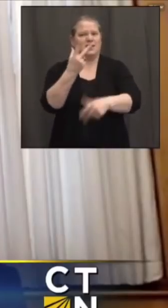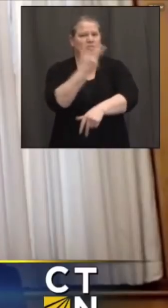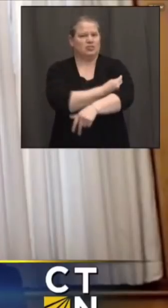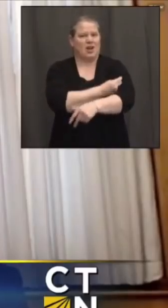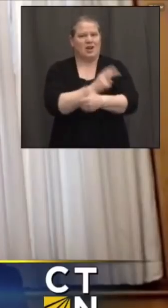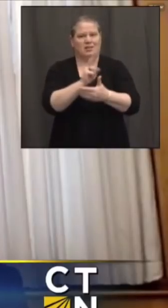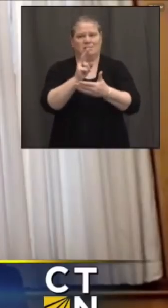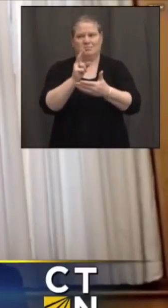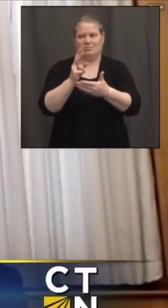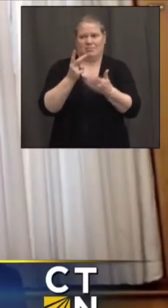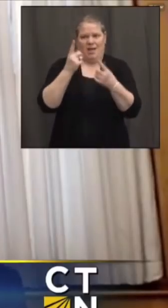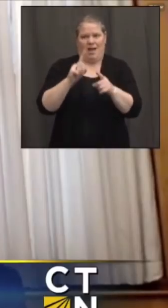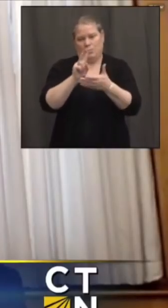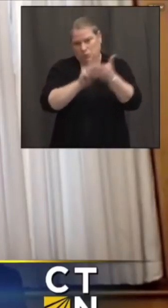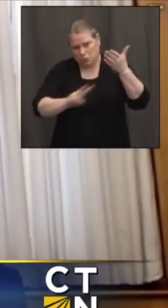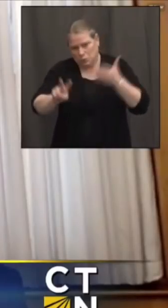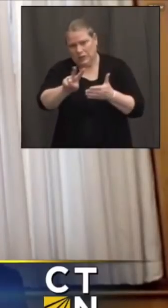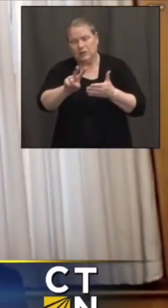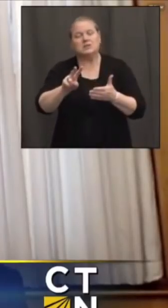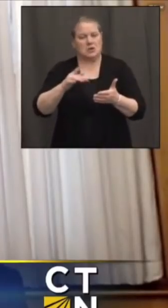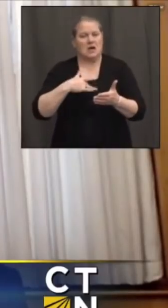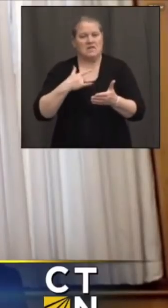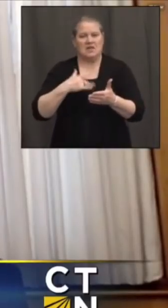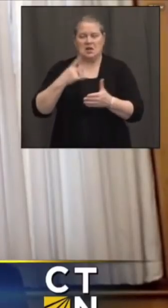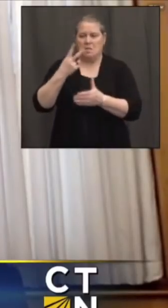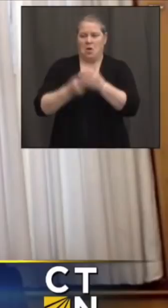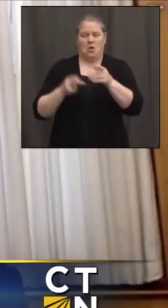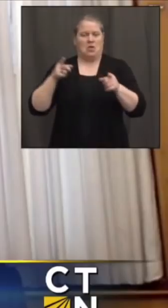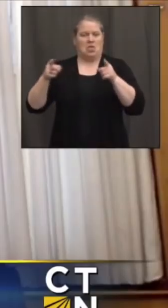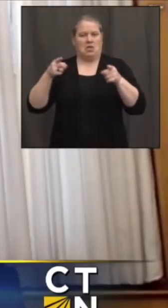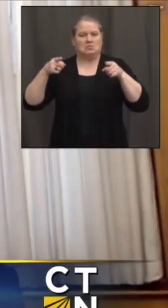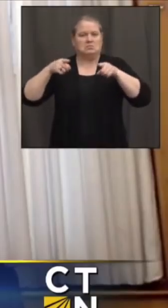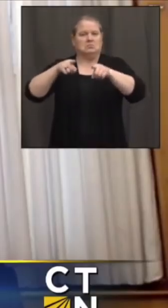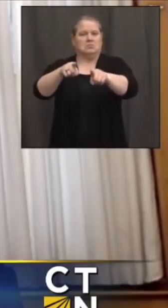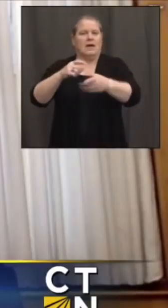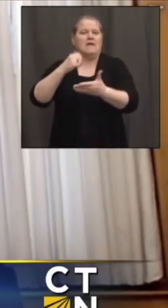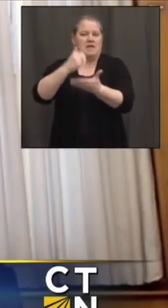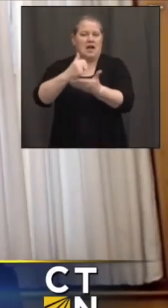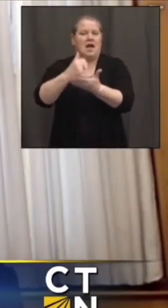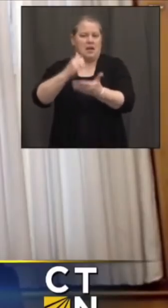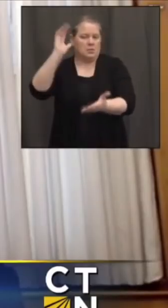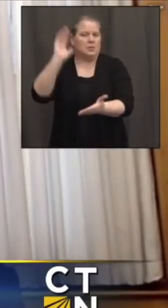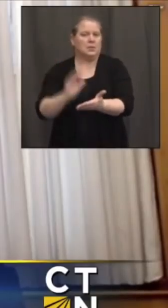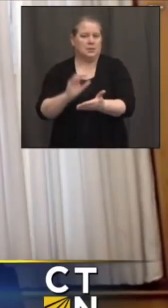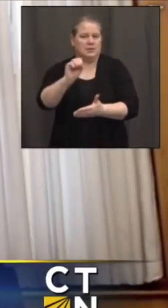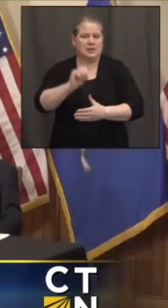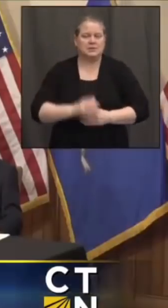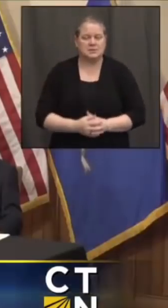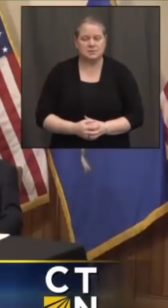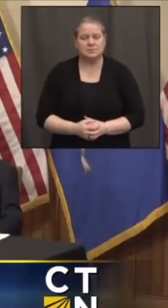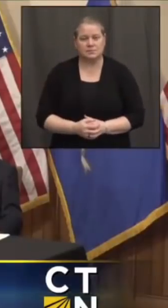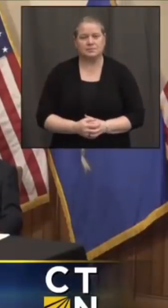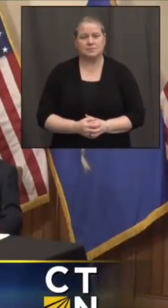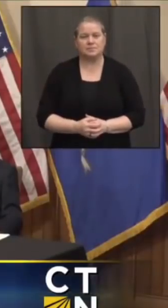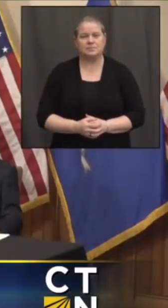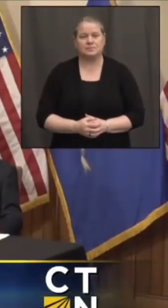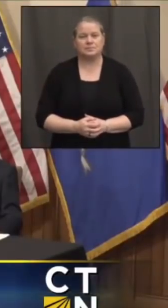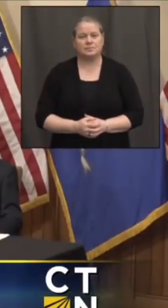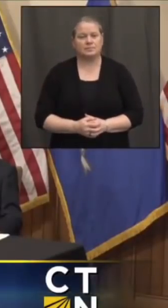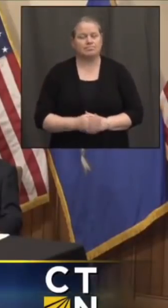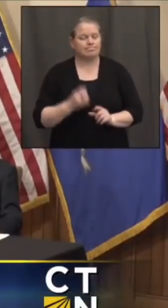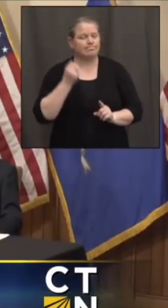well. Clearly there's contributions and protection coming in from the vaccines at this point. Got it. Thank you.